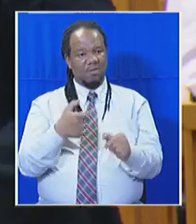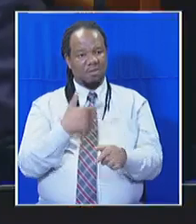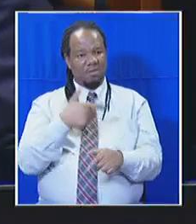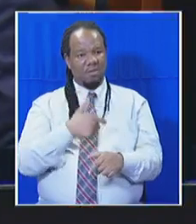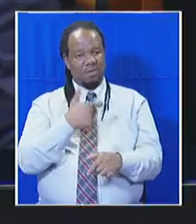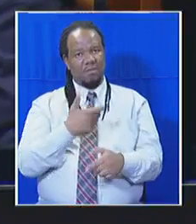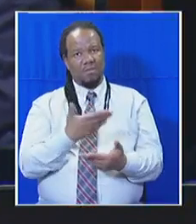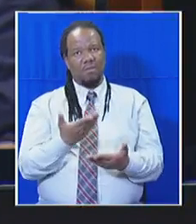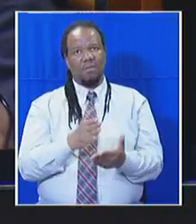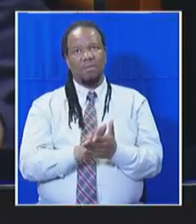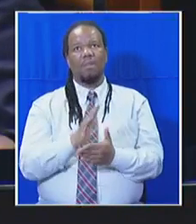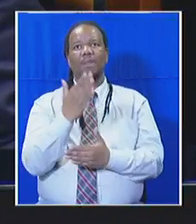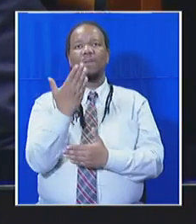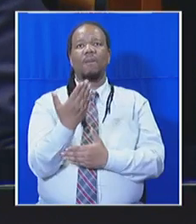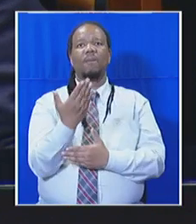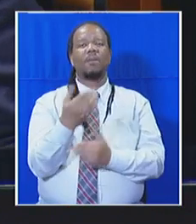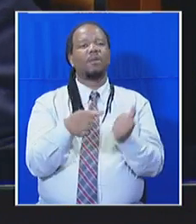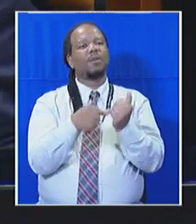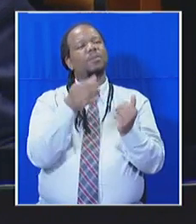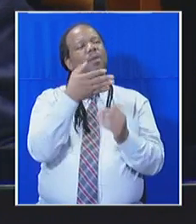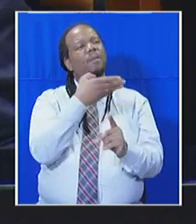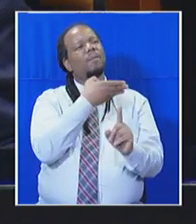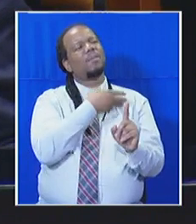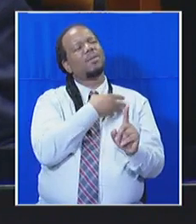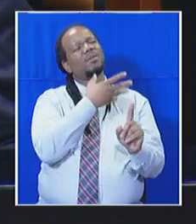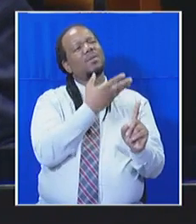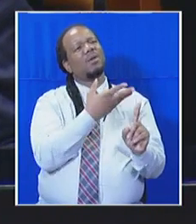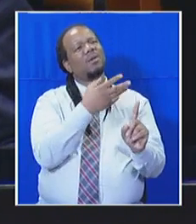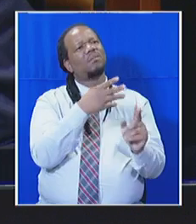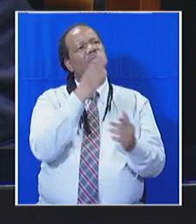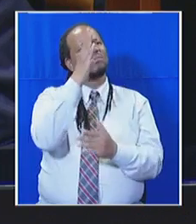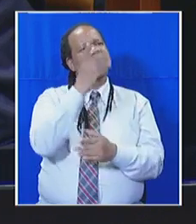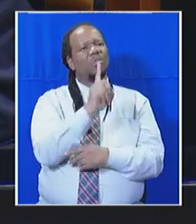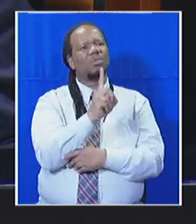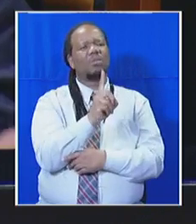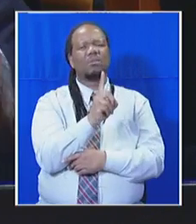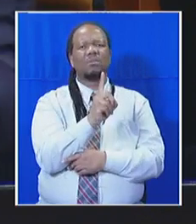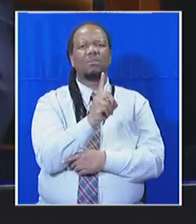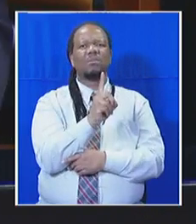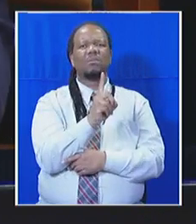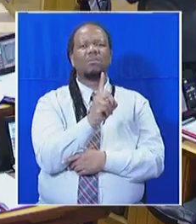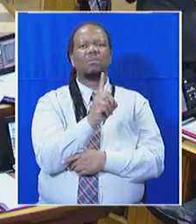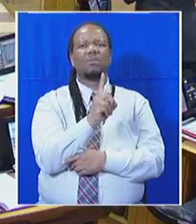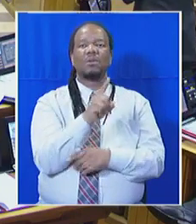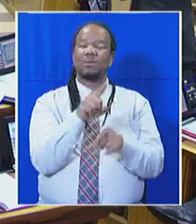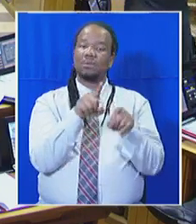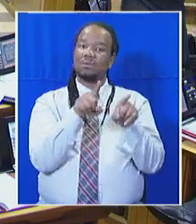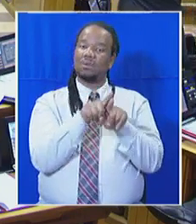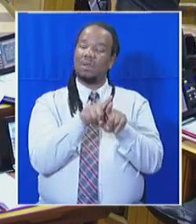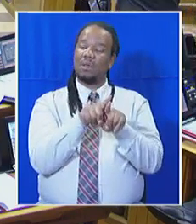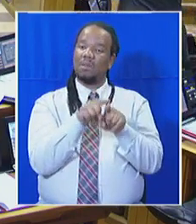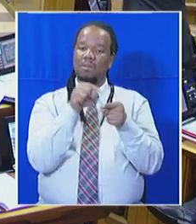Honorable members, Honorable Deputy Minister, what are you raising on? On the same point, Honorable Deputy Speaker,